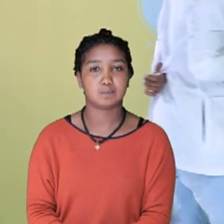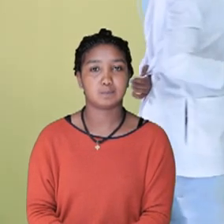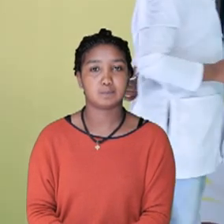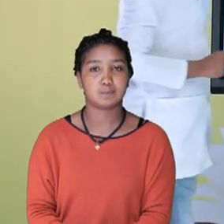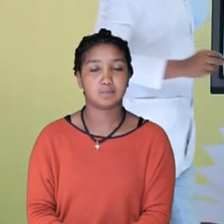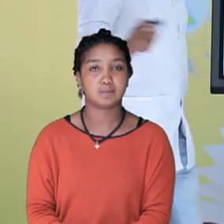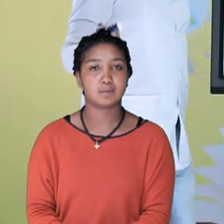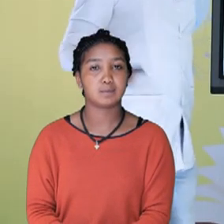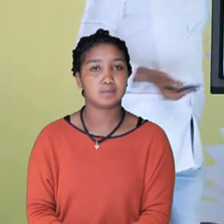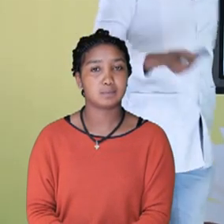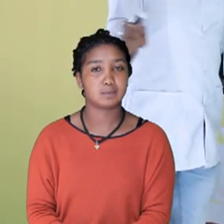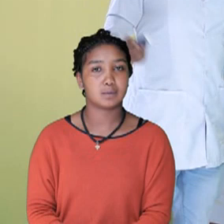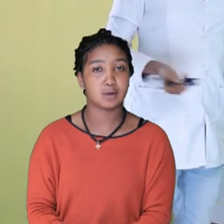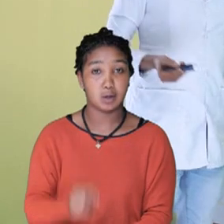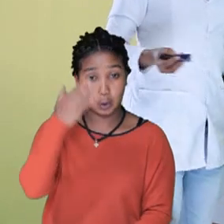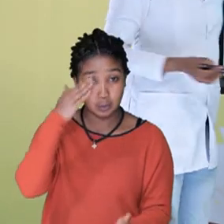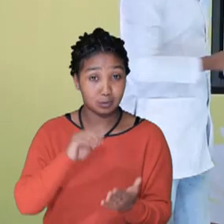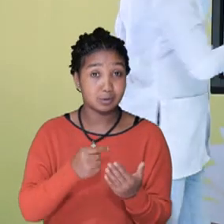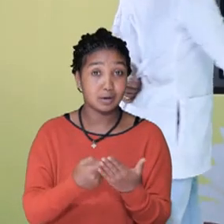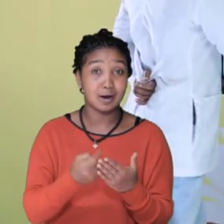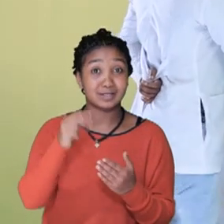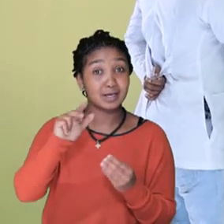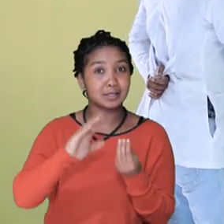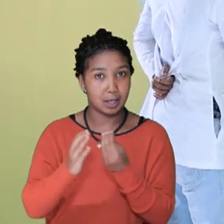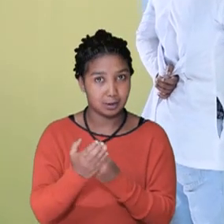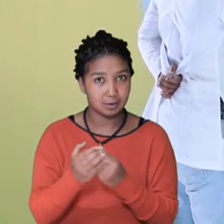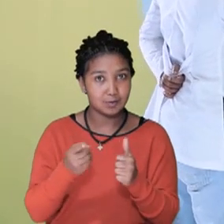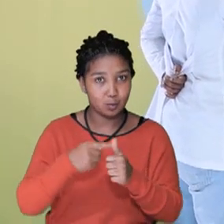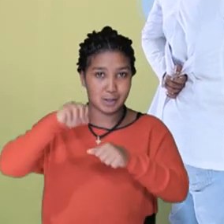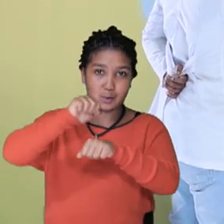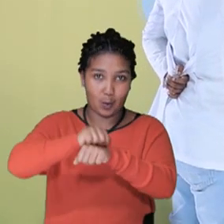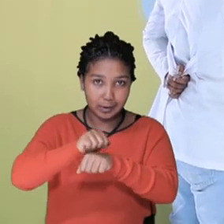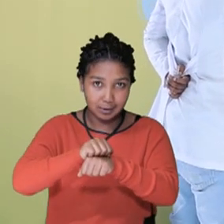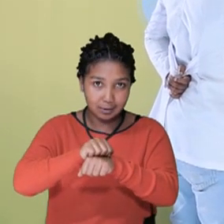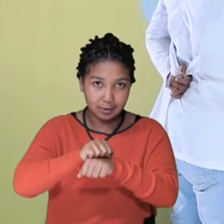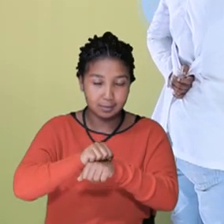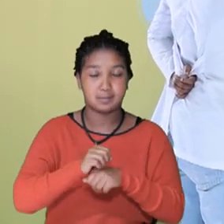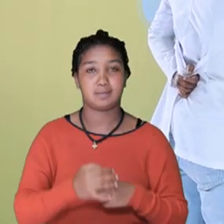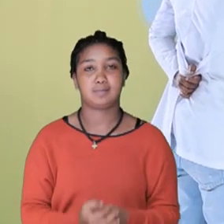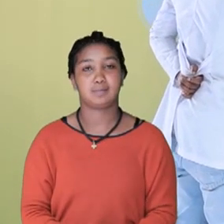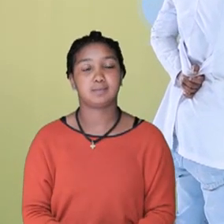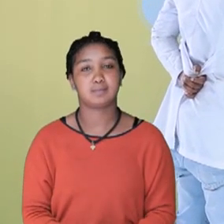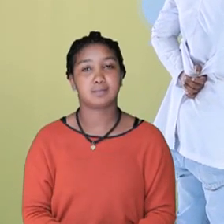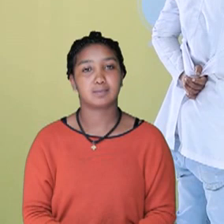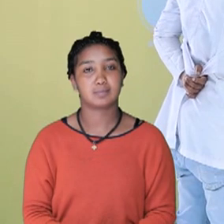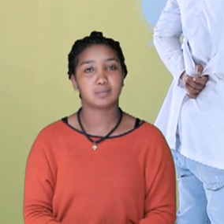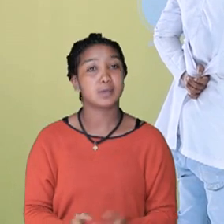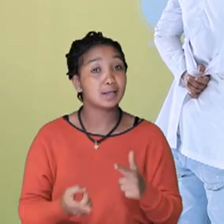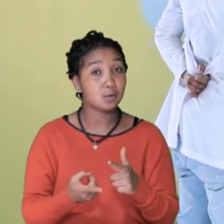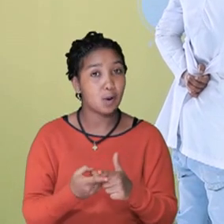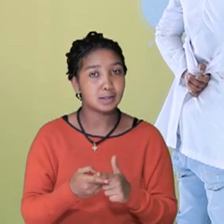Increase in size. You know there are three states: solid, solid, liquid,